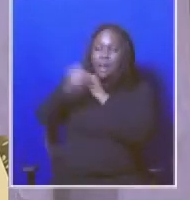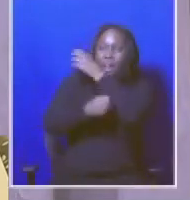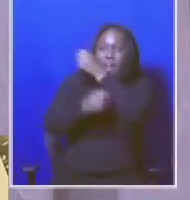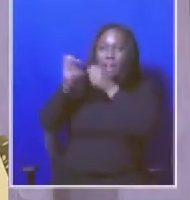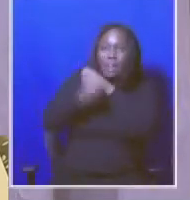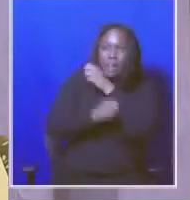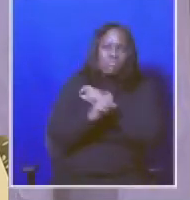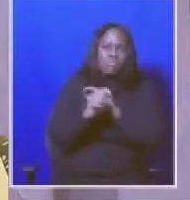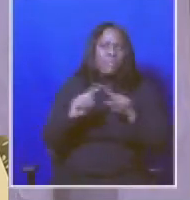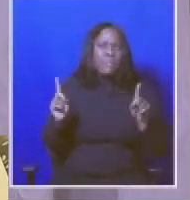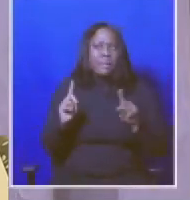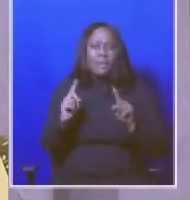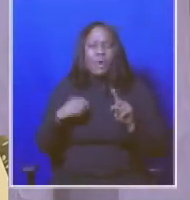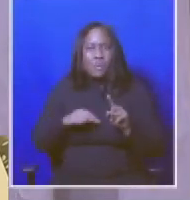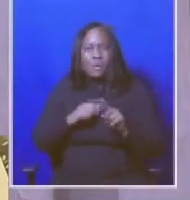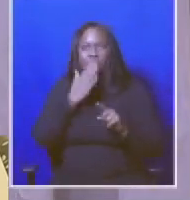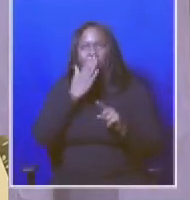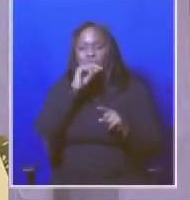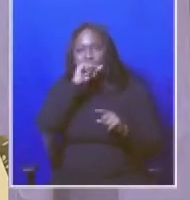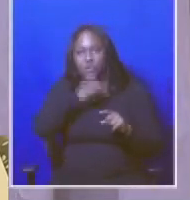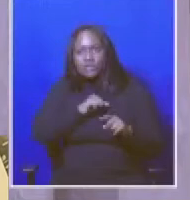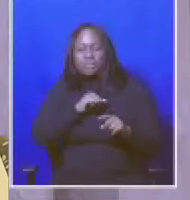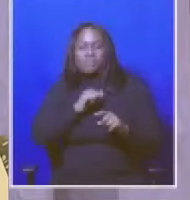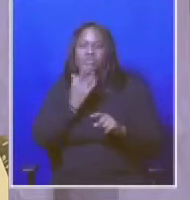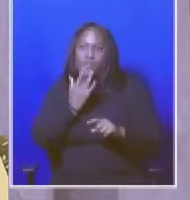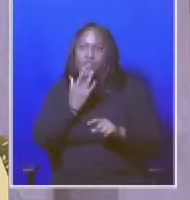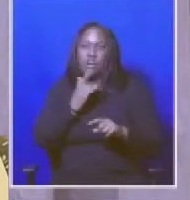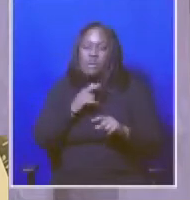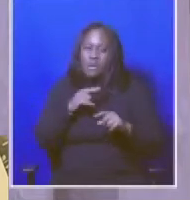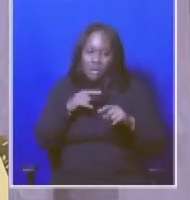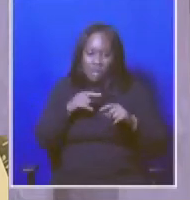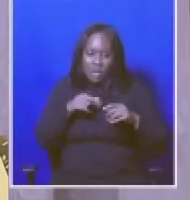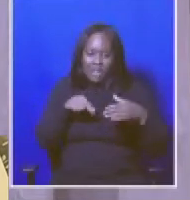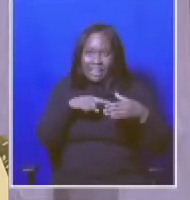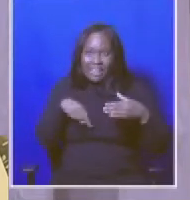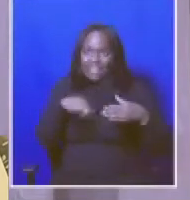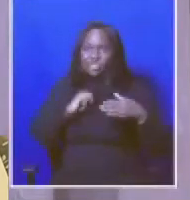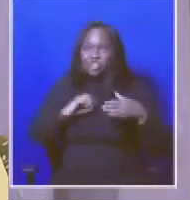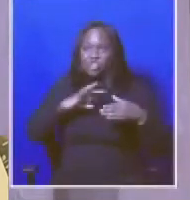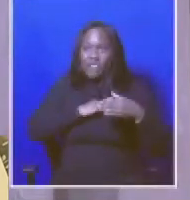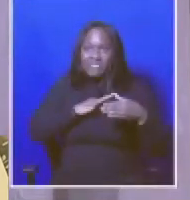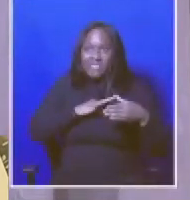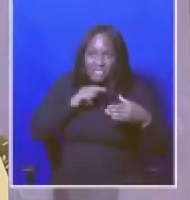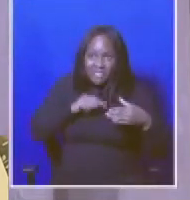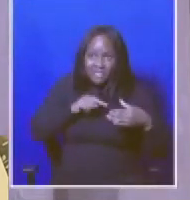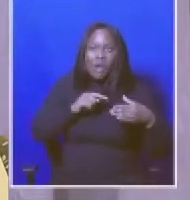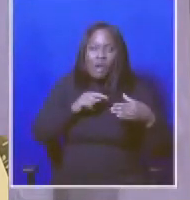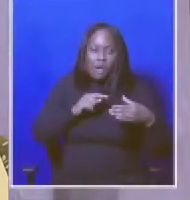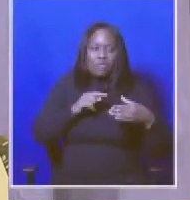We believe in insourcing. You will see it happening all the time. Thank you very much.